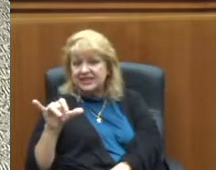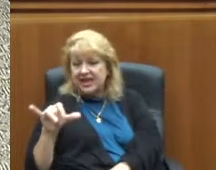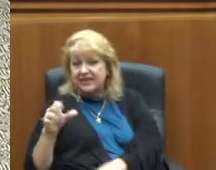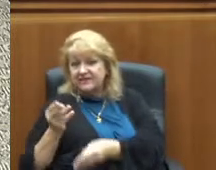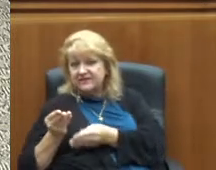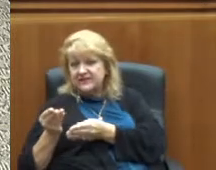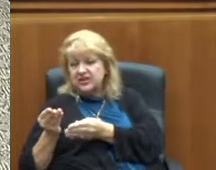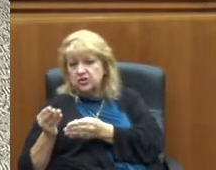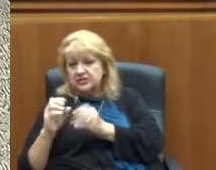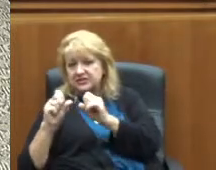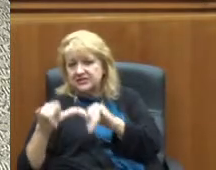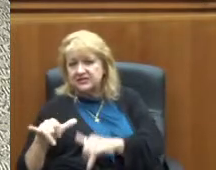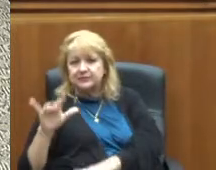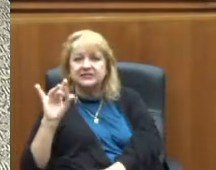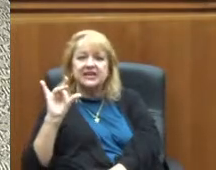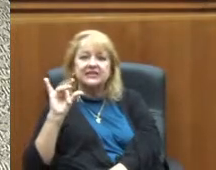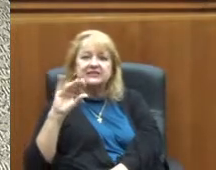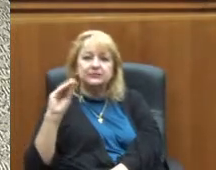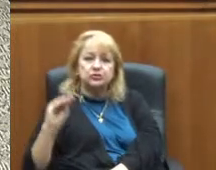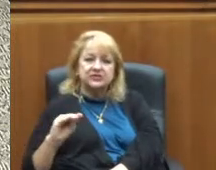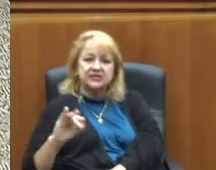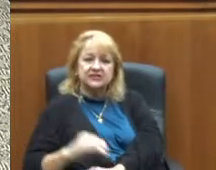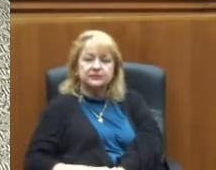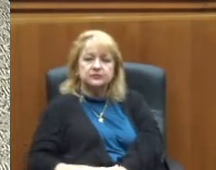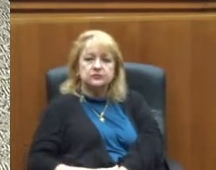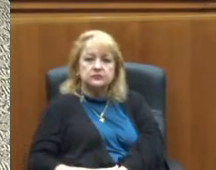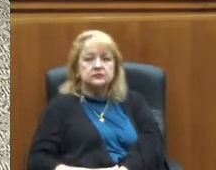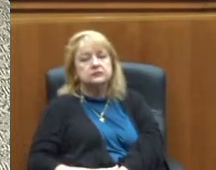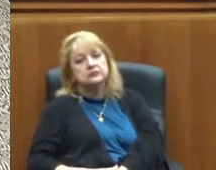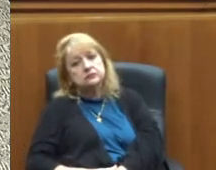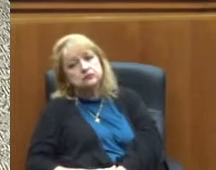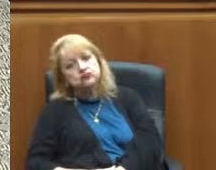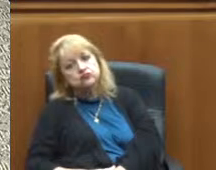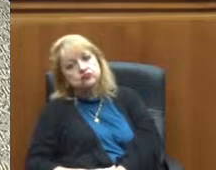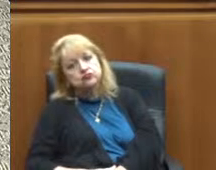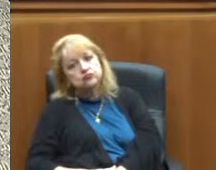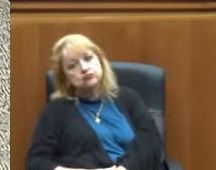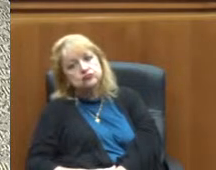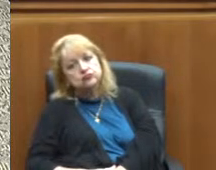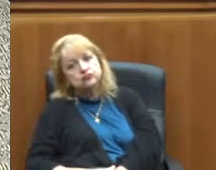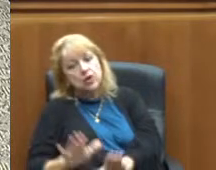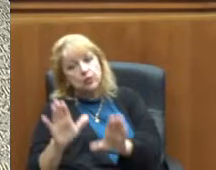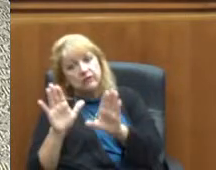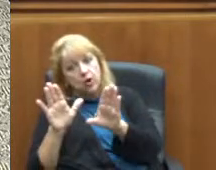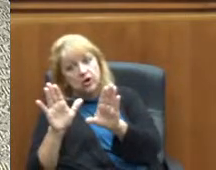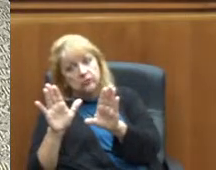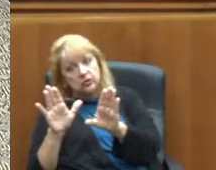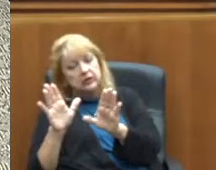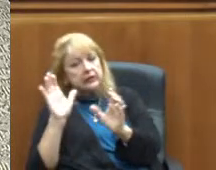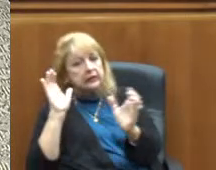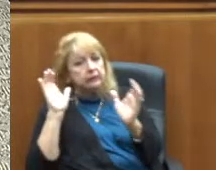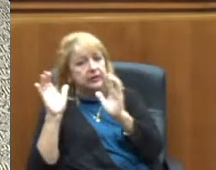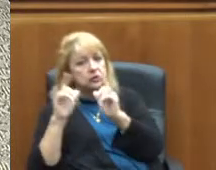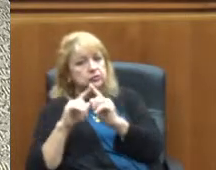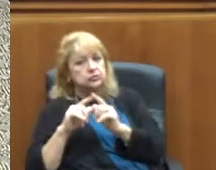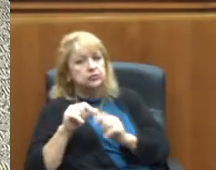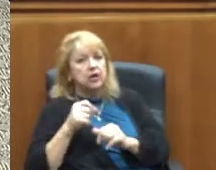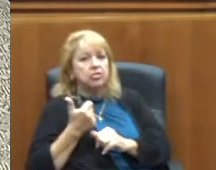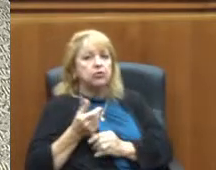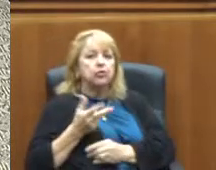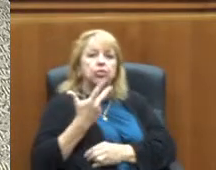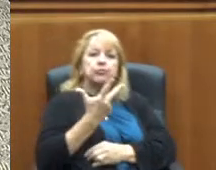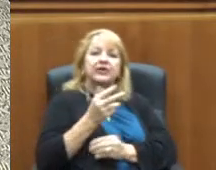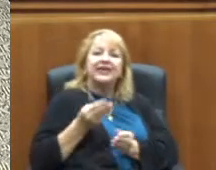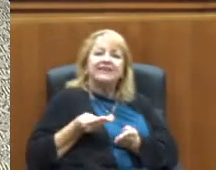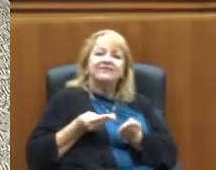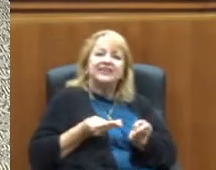system is at 18%, which is remarkable, especially compared to the 3 feeder